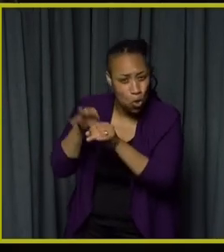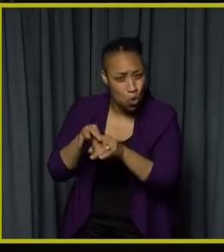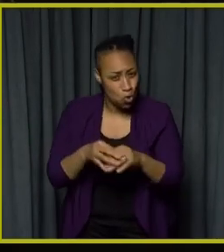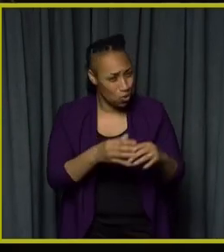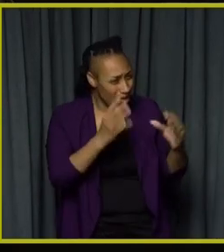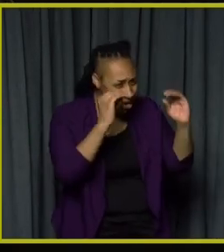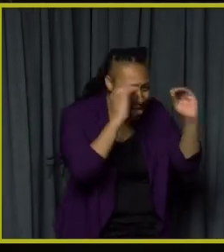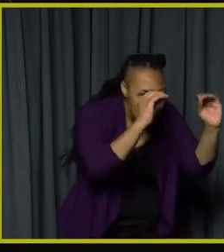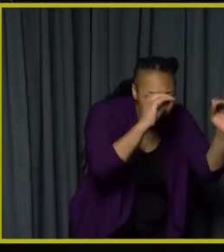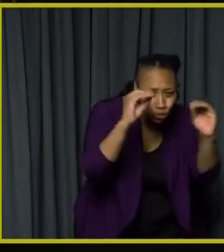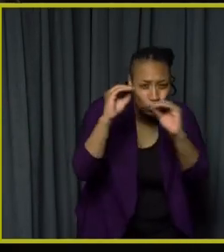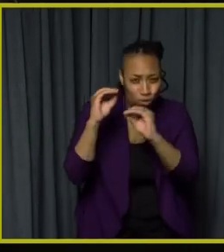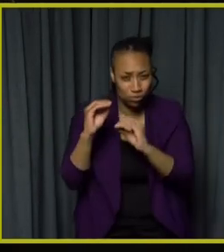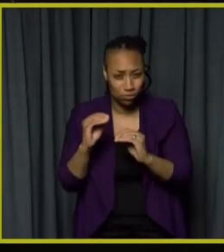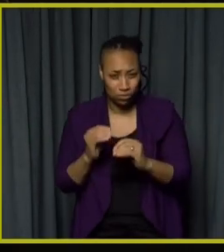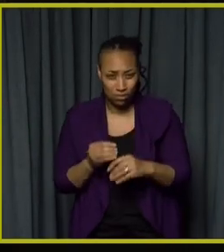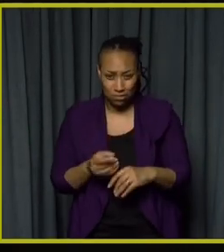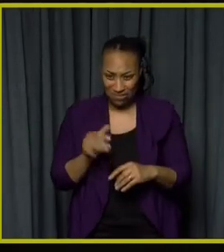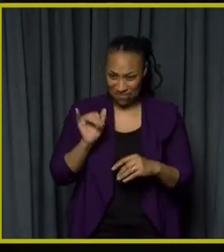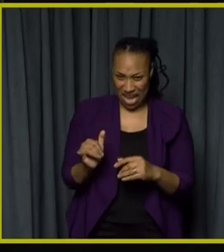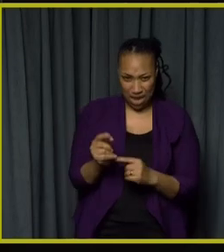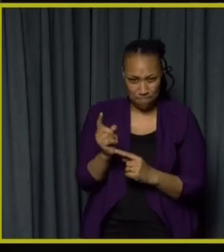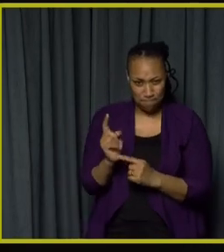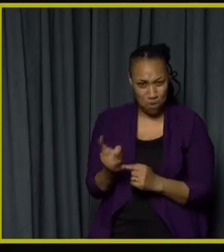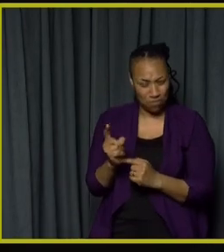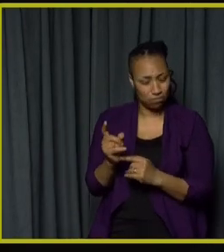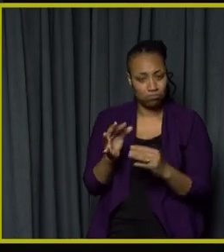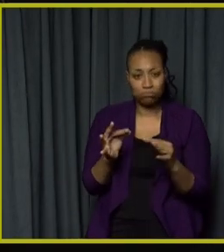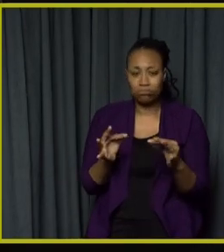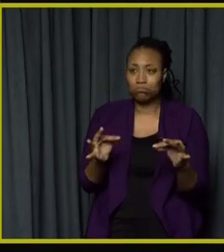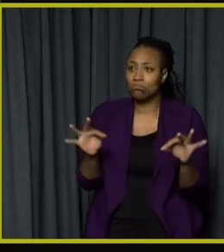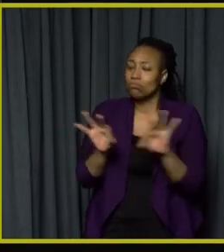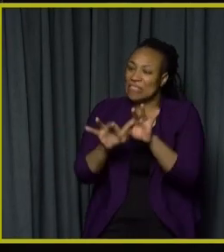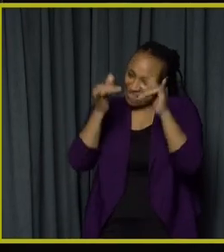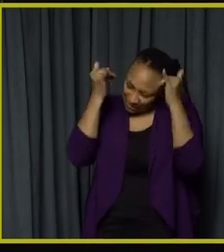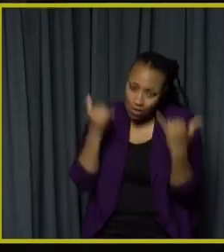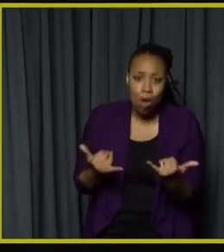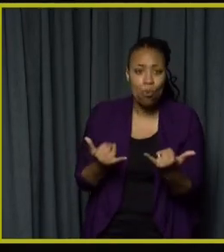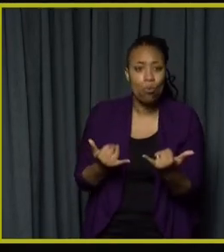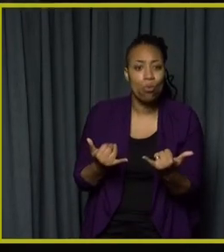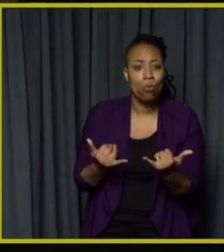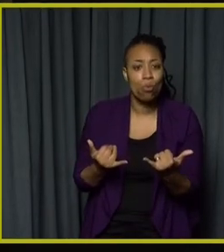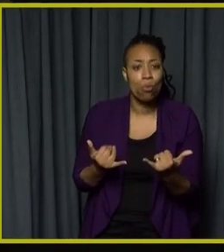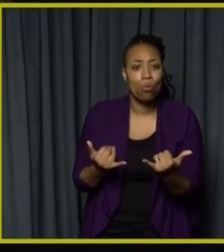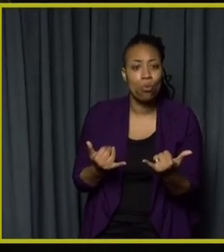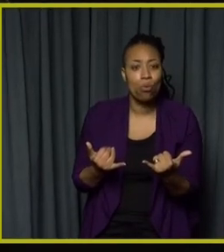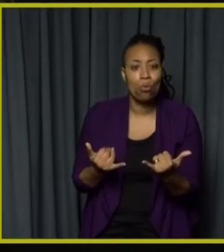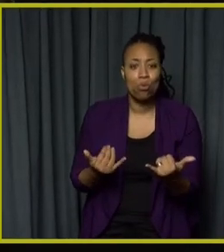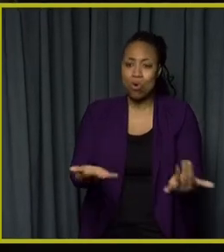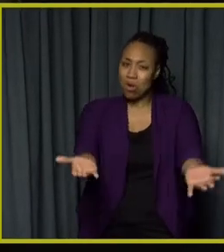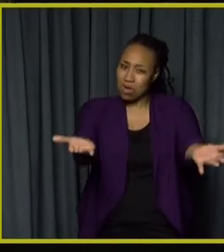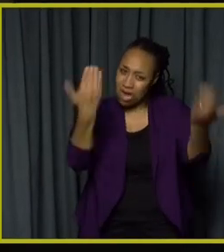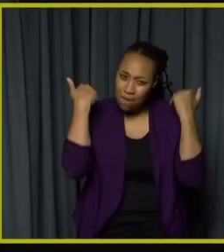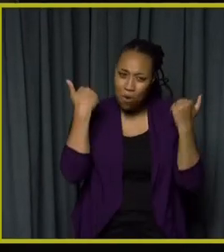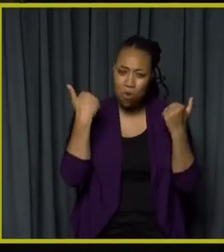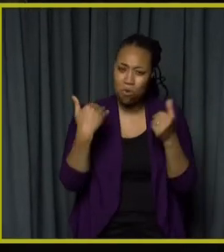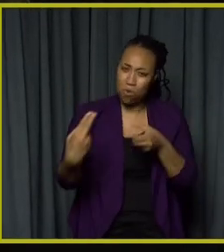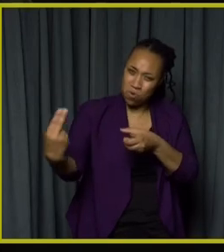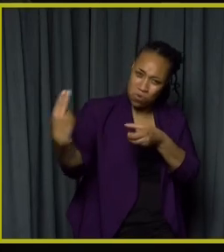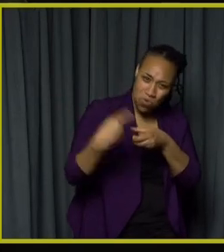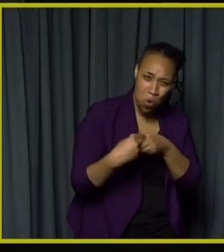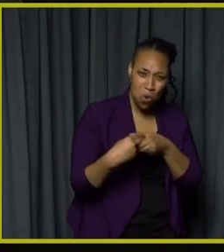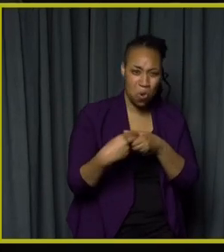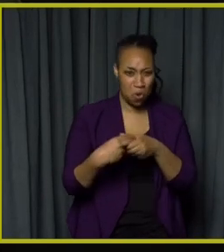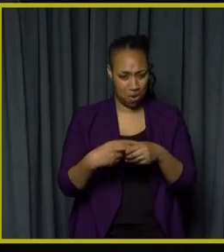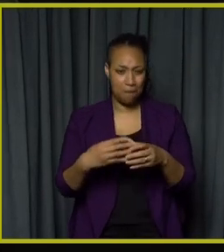for this time. It's time. It's time. It's time. Come on and join the Poor People's Campaign, a